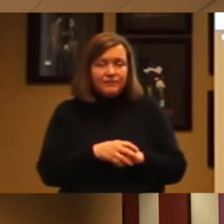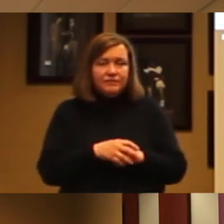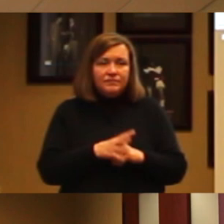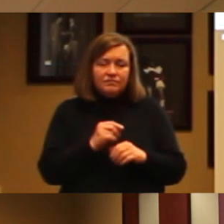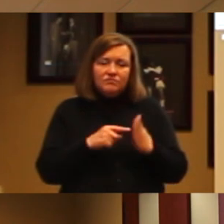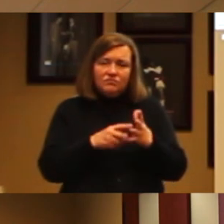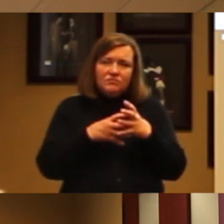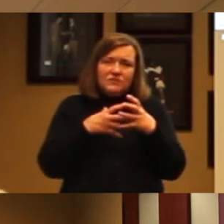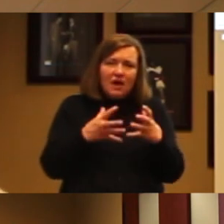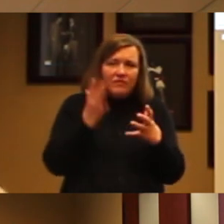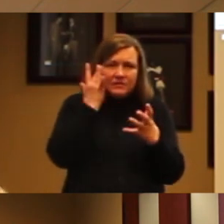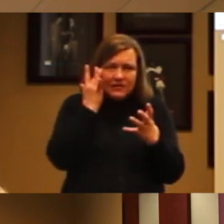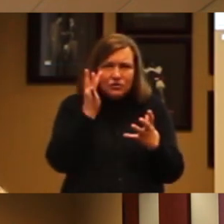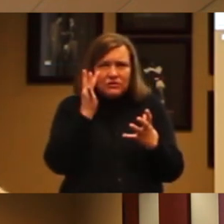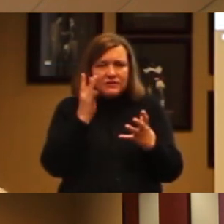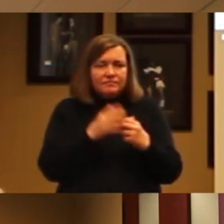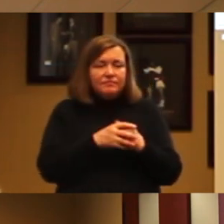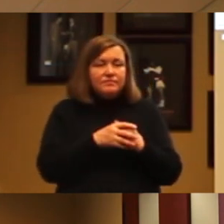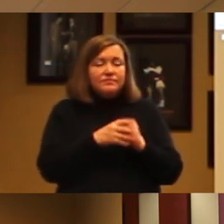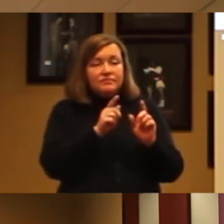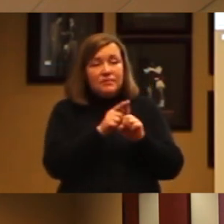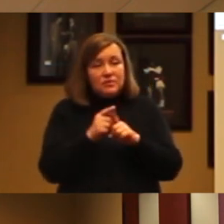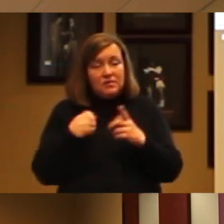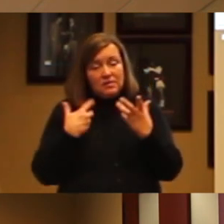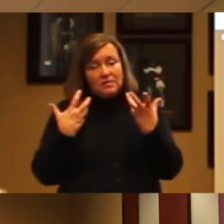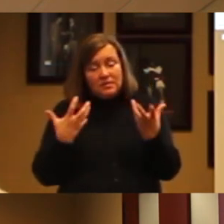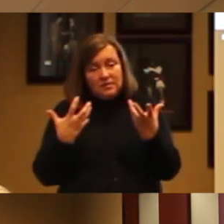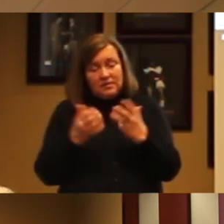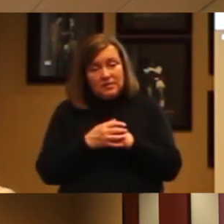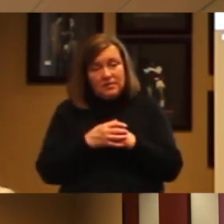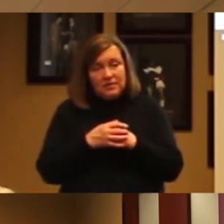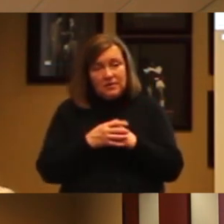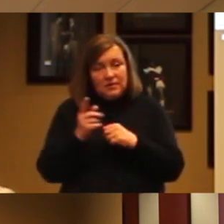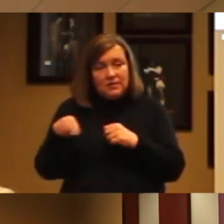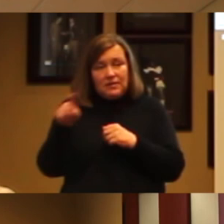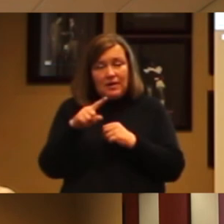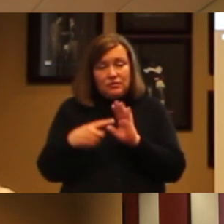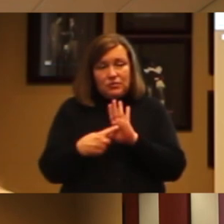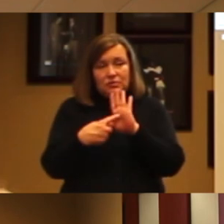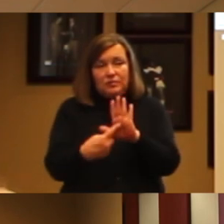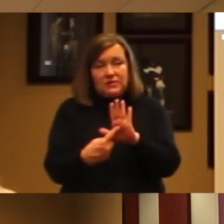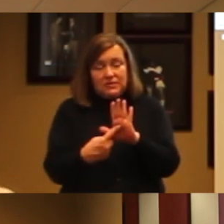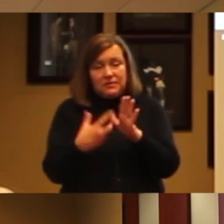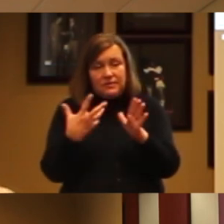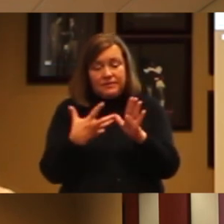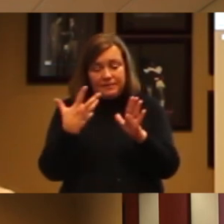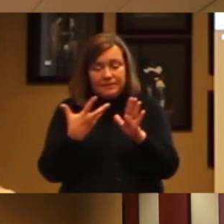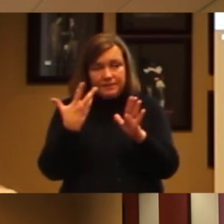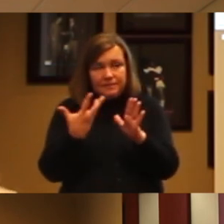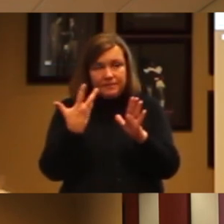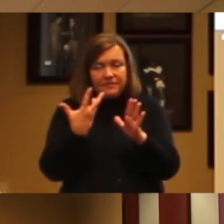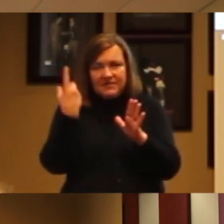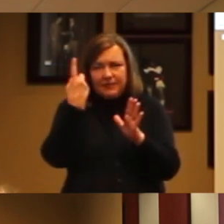intelligentsia. But I also want them to represent, you know, something